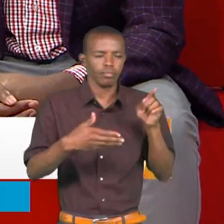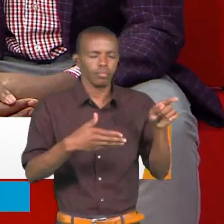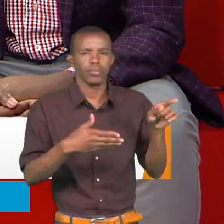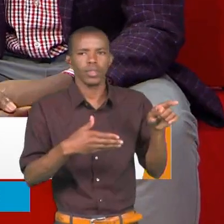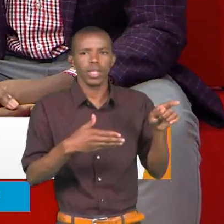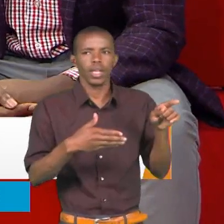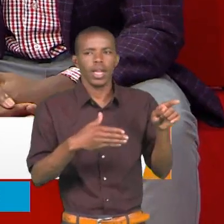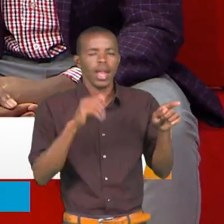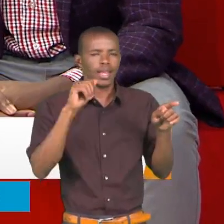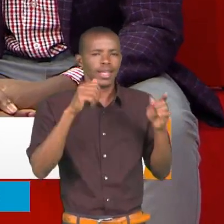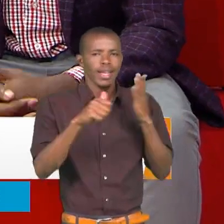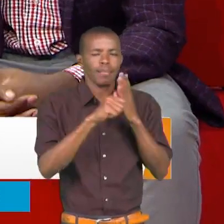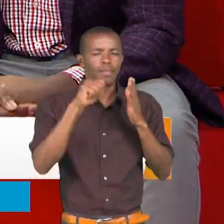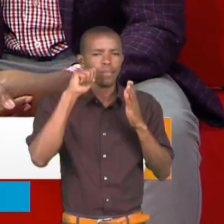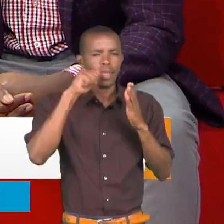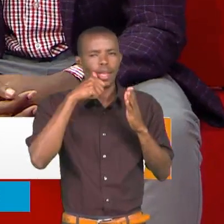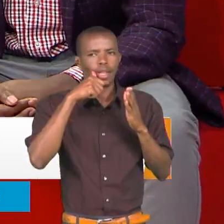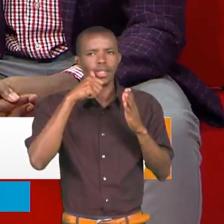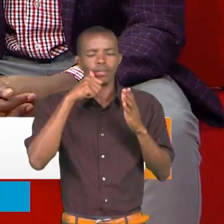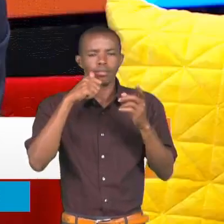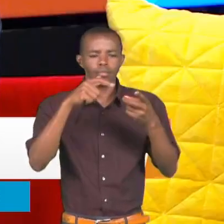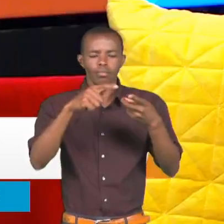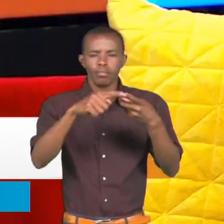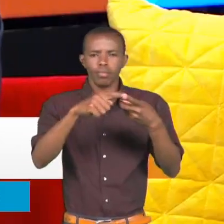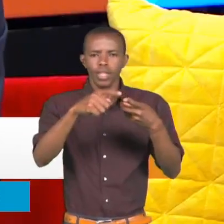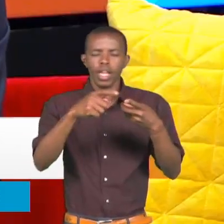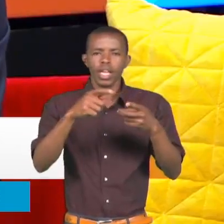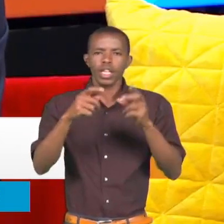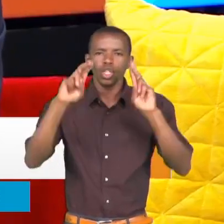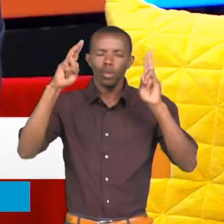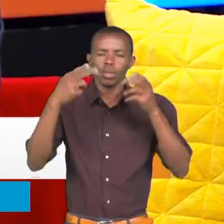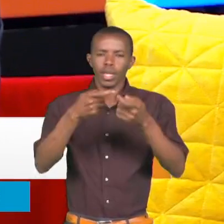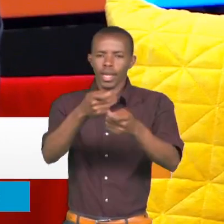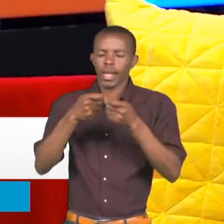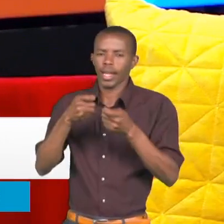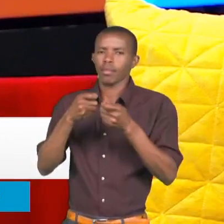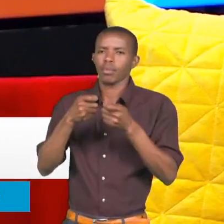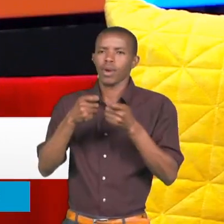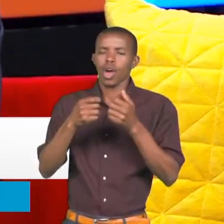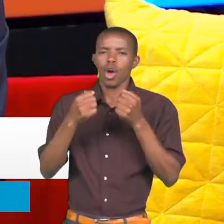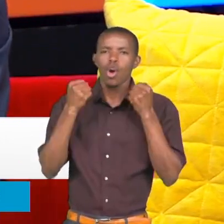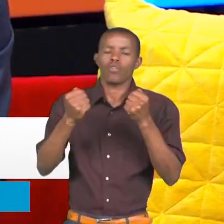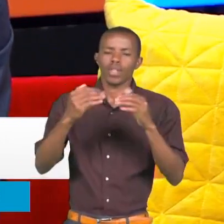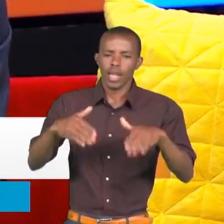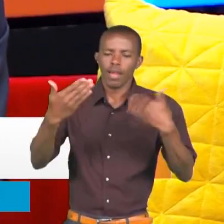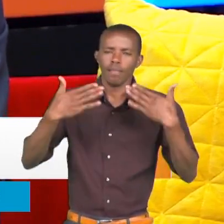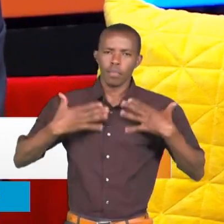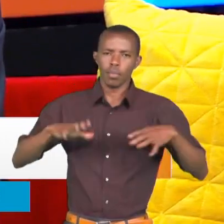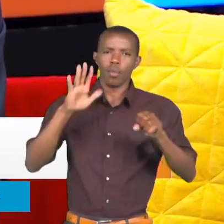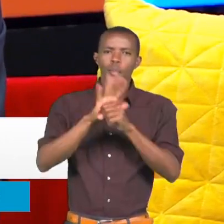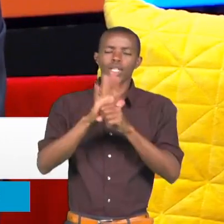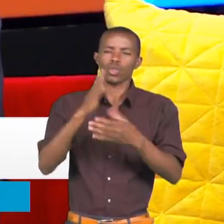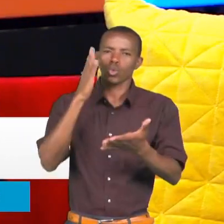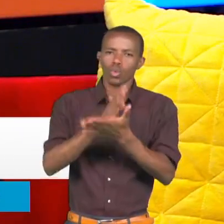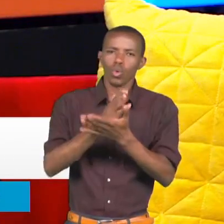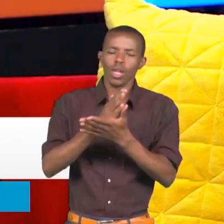Yeah. Nice name. Okay, thanks a lot. All right, now, when we talk about PrEP, it gave confidence to so many people that indeed I